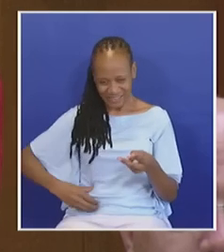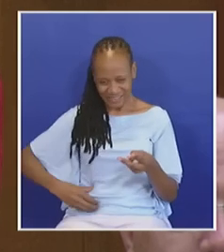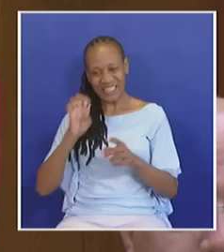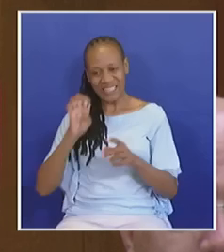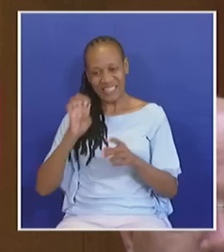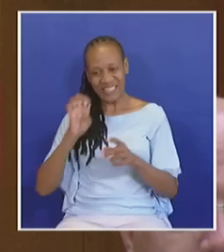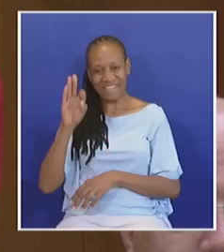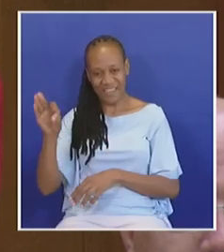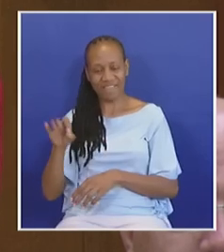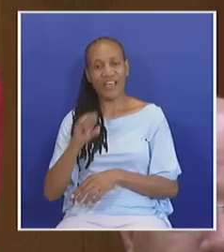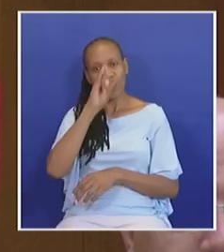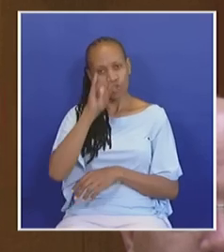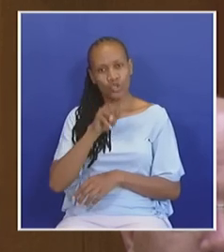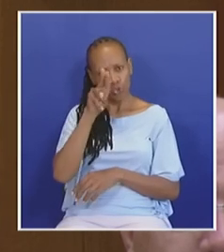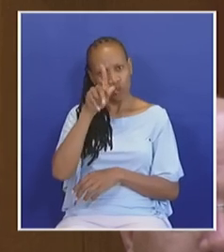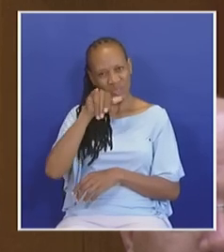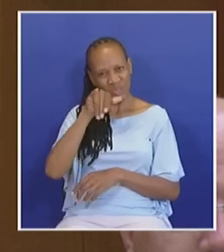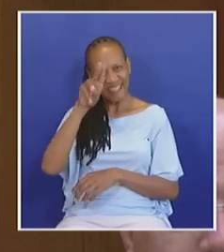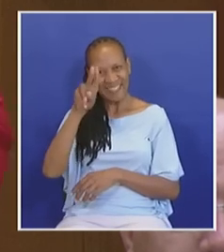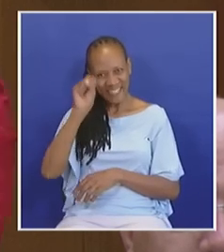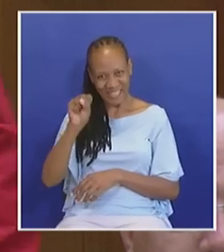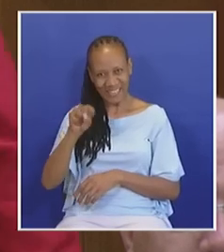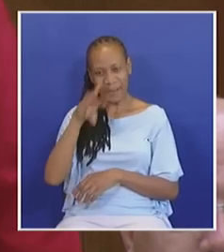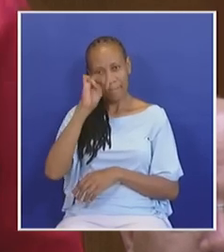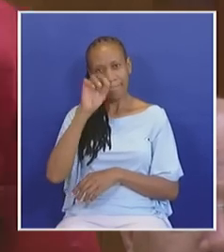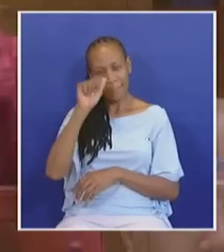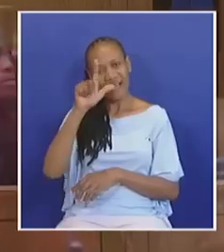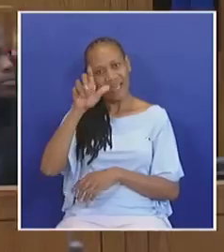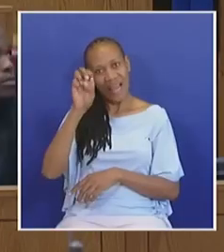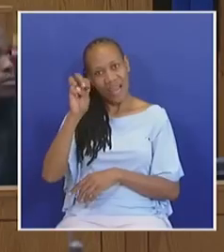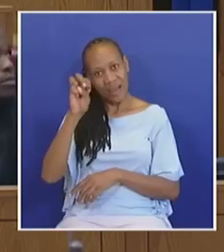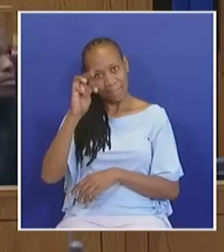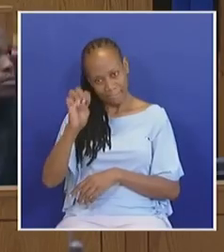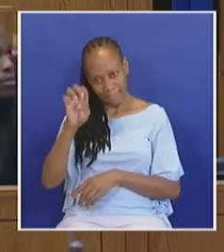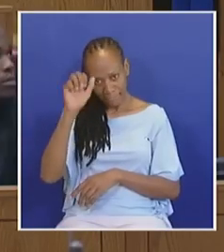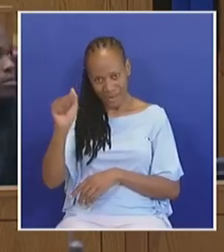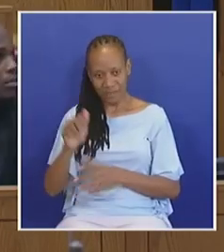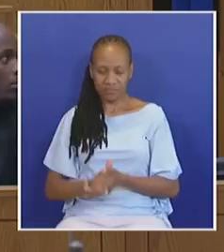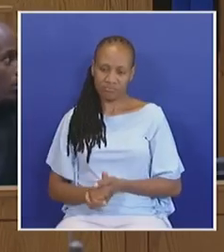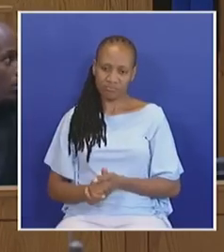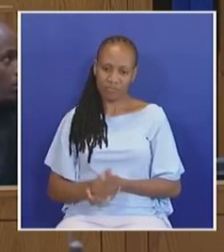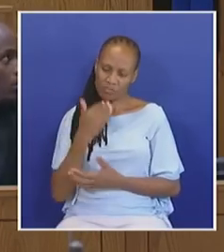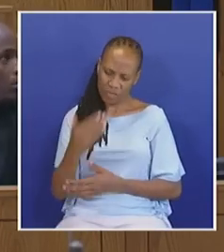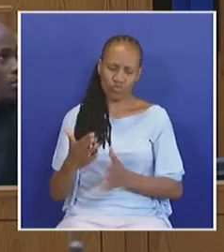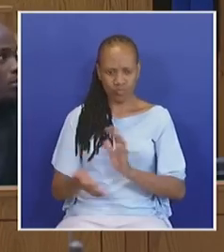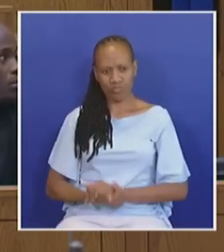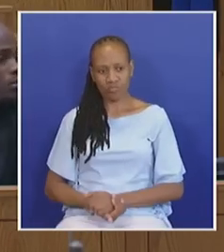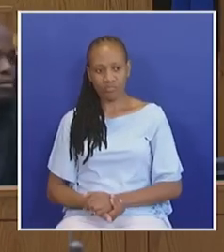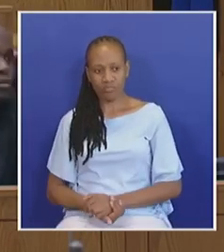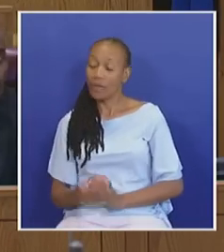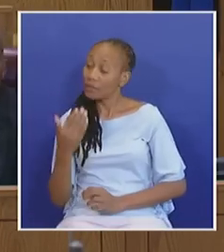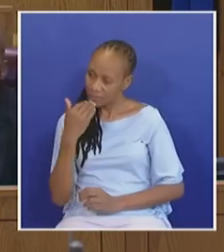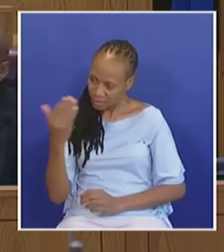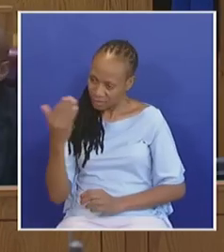Julius Sello Malema. Thank you very much. Thank you, sir. In this house, it will be the Honorable Malema. Honorable